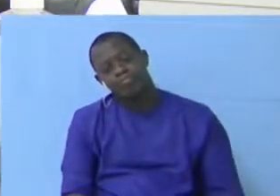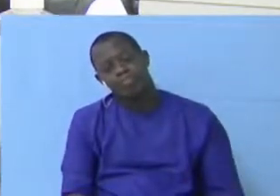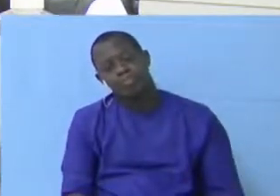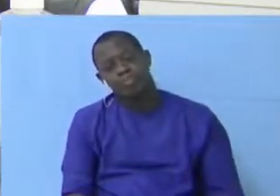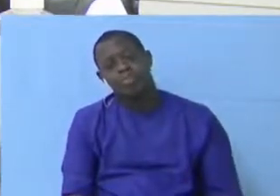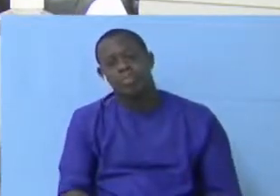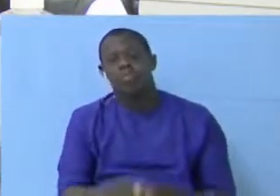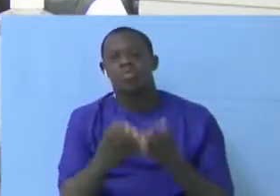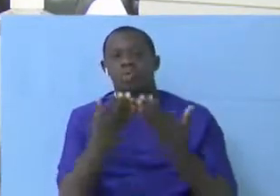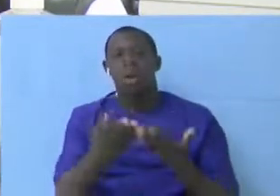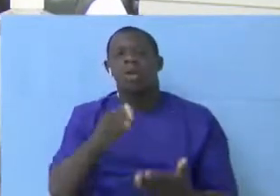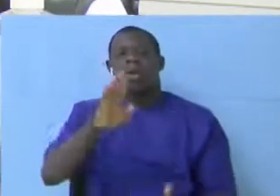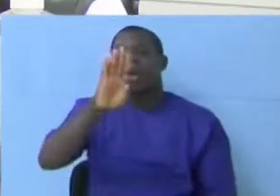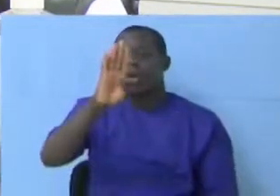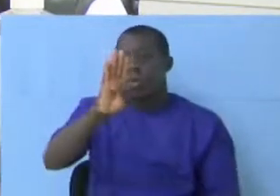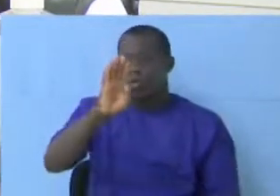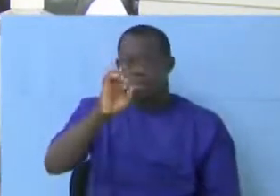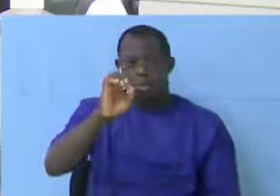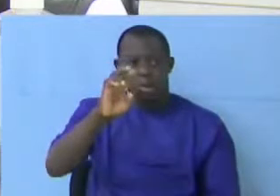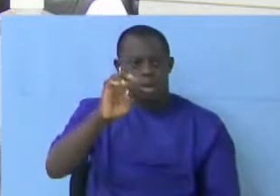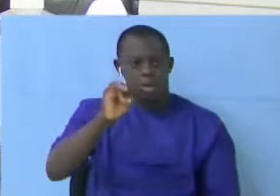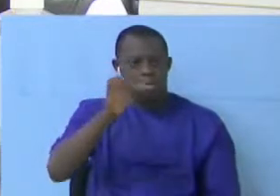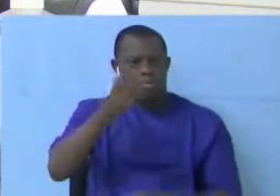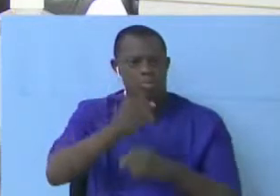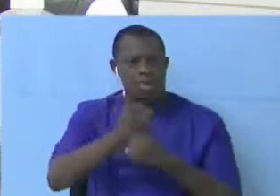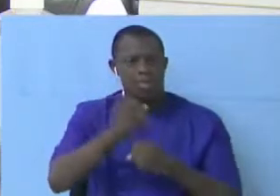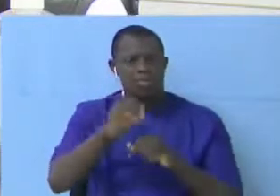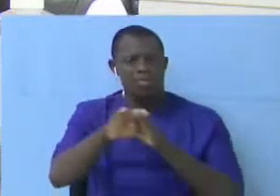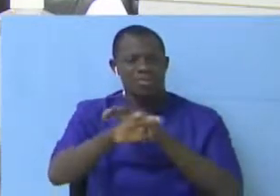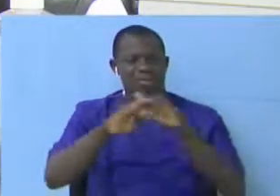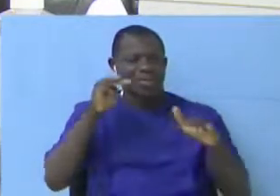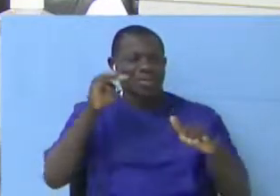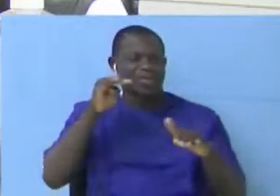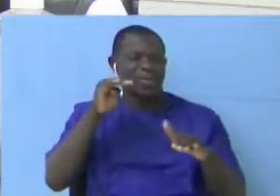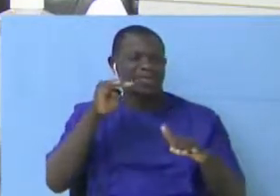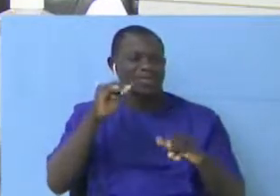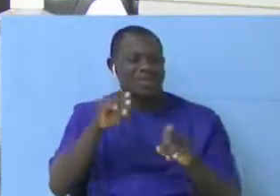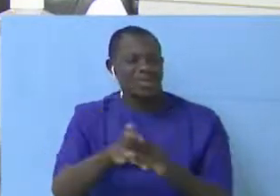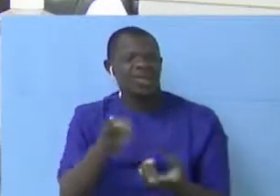Bori was made to replace Buba. I found Bori in cells. Was